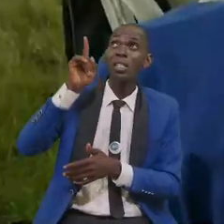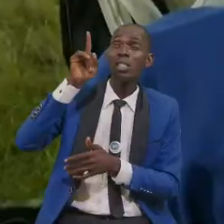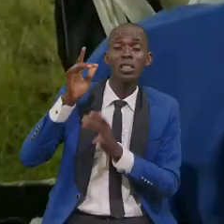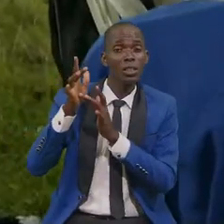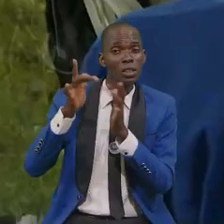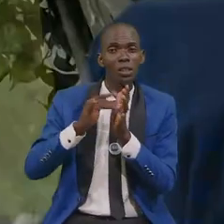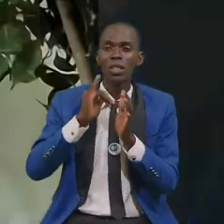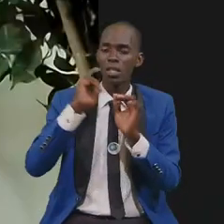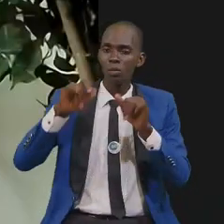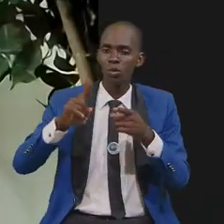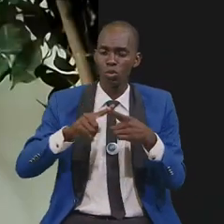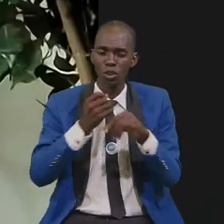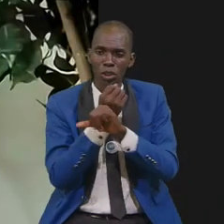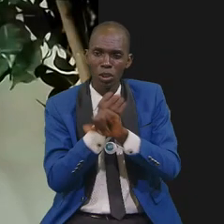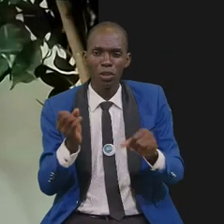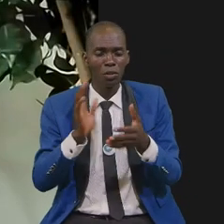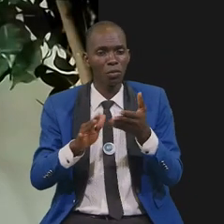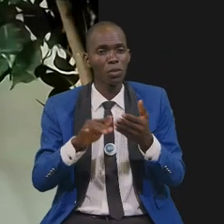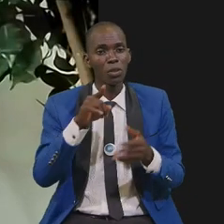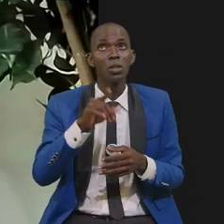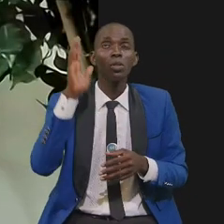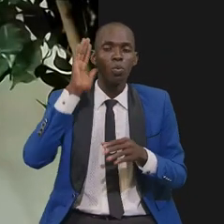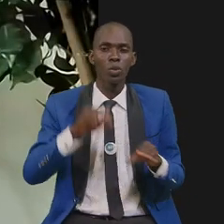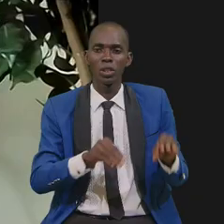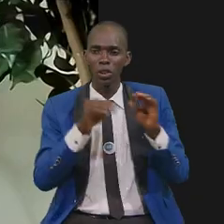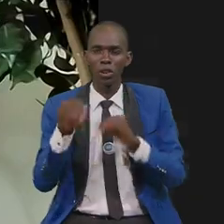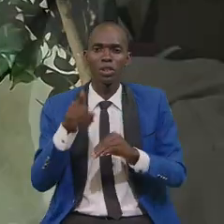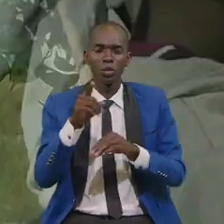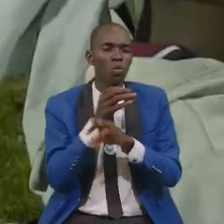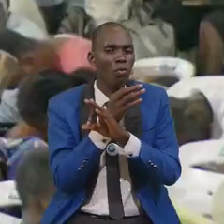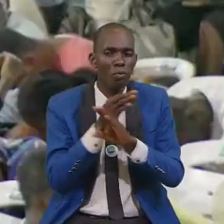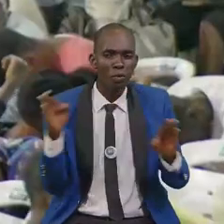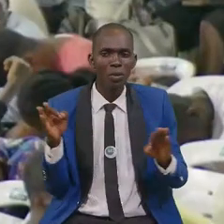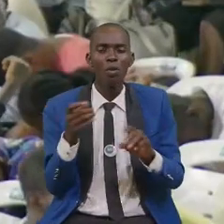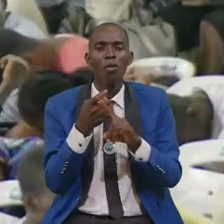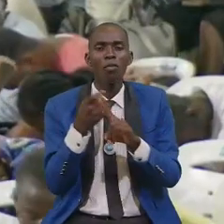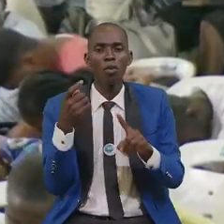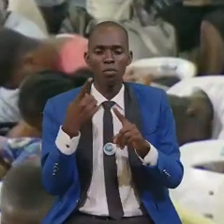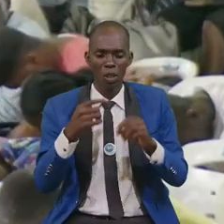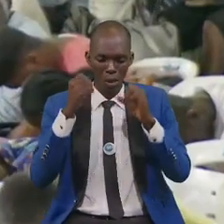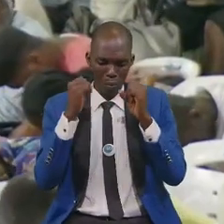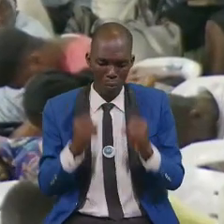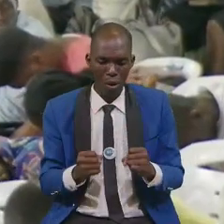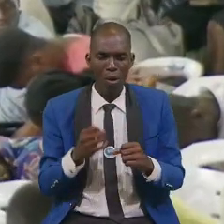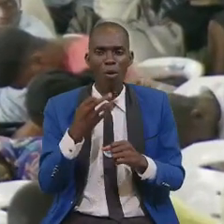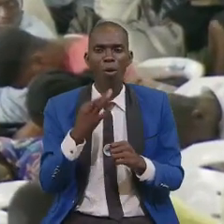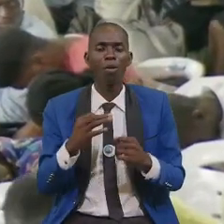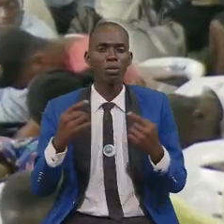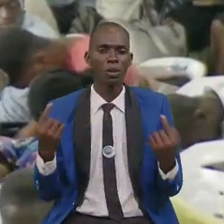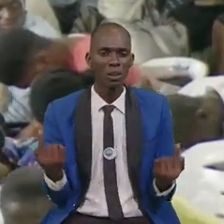believe tonight he'll set you free from the power of sin that